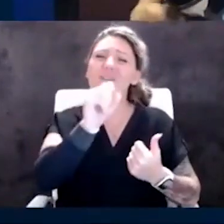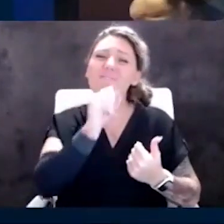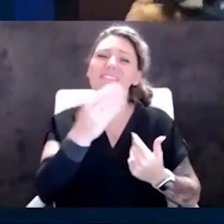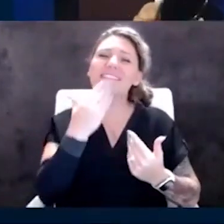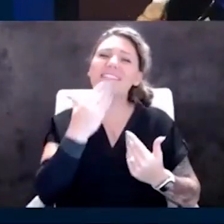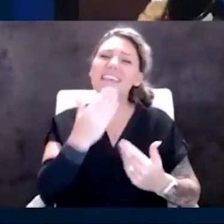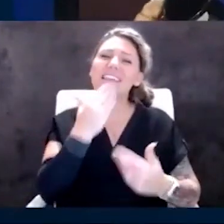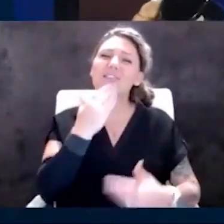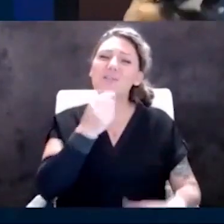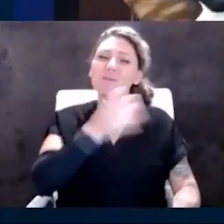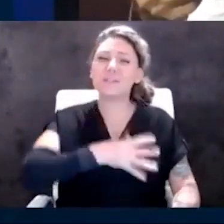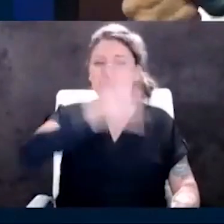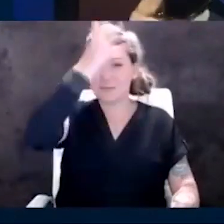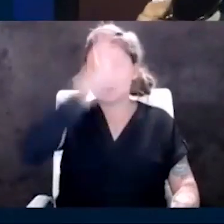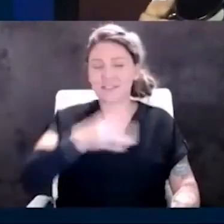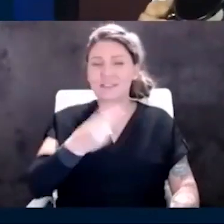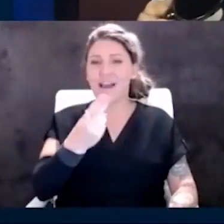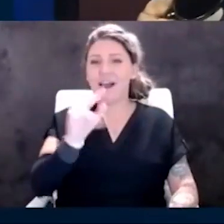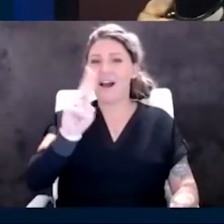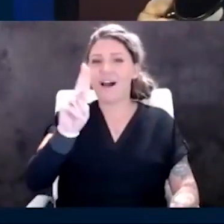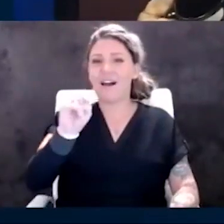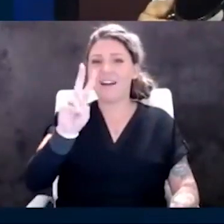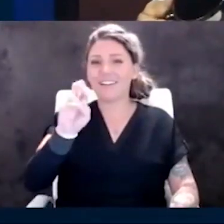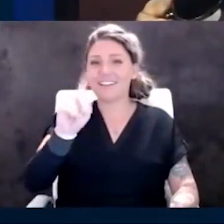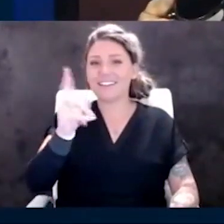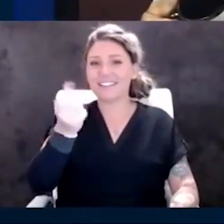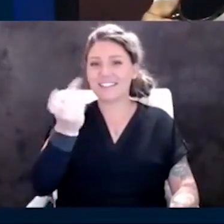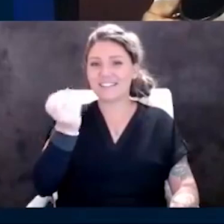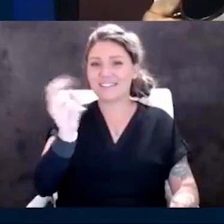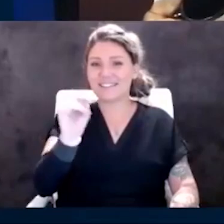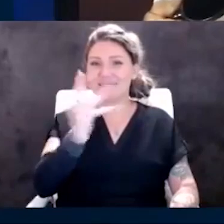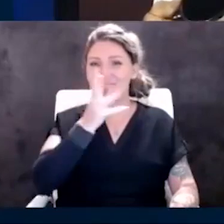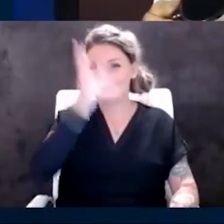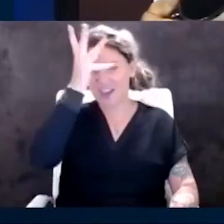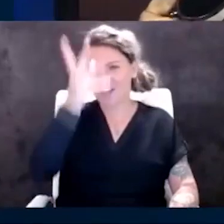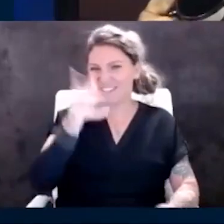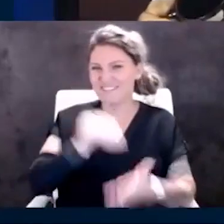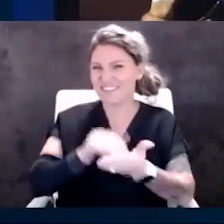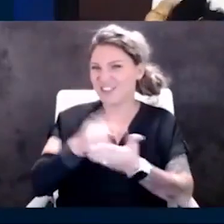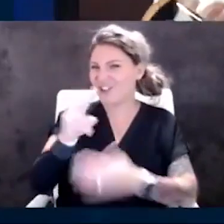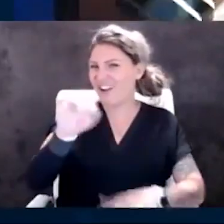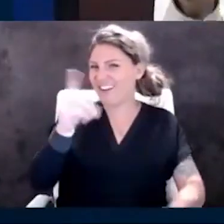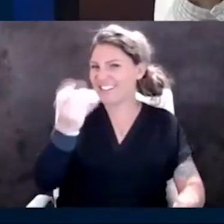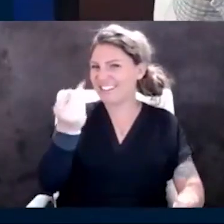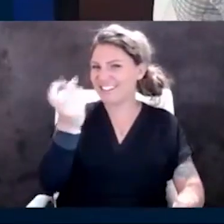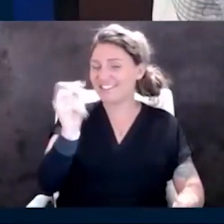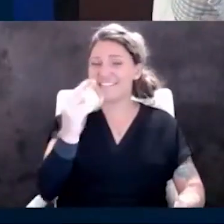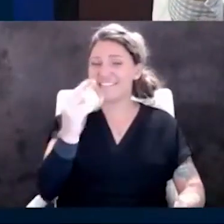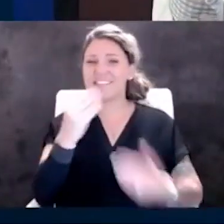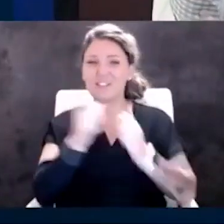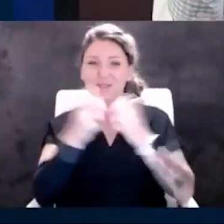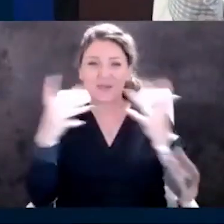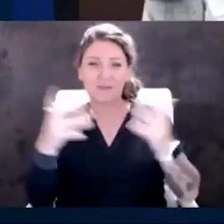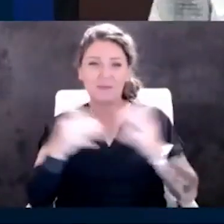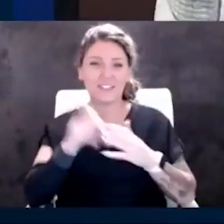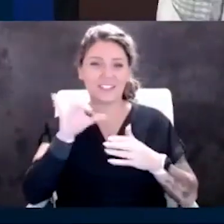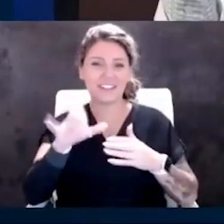Mrs. Hawkinson. Yes. The parents of Dr. Dana Hawkinson. You have a great son, and thank you very much. This